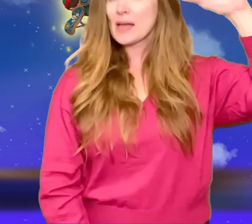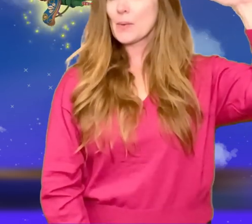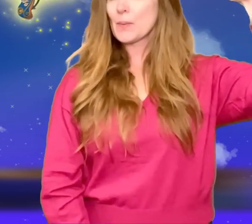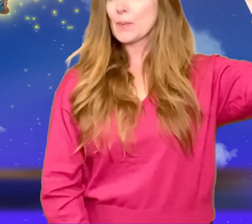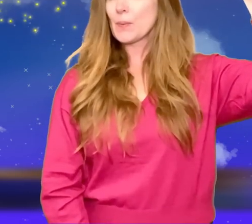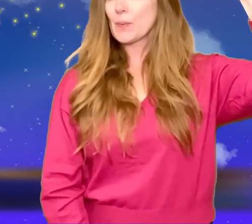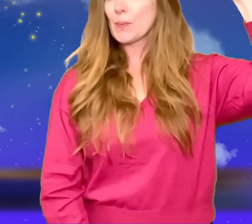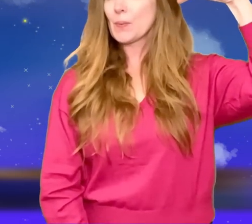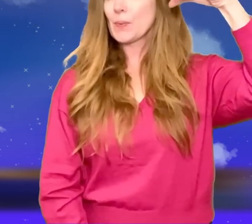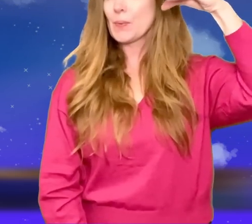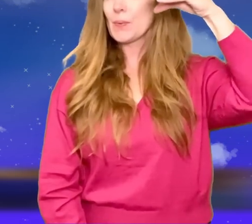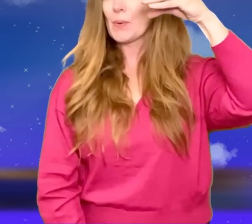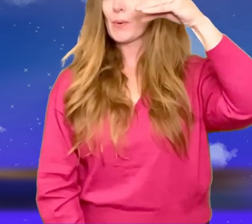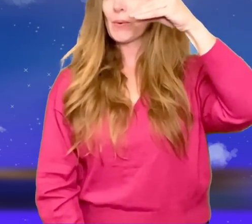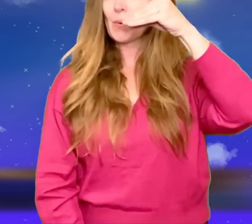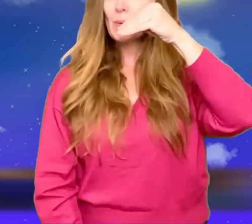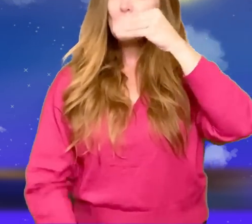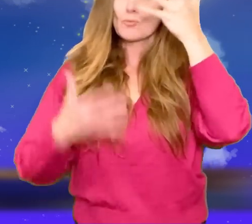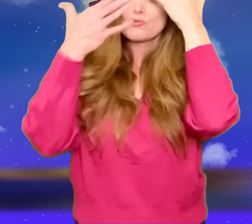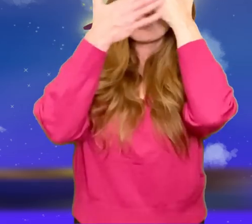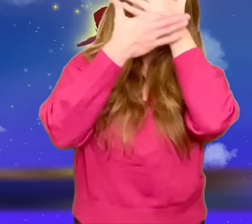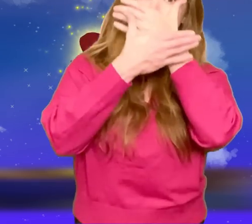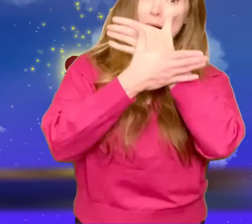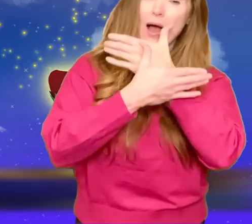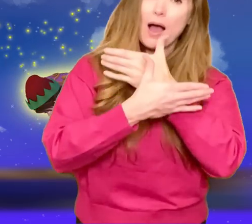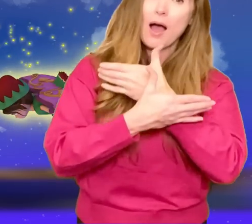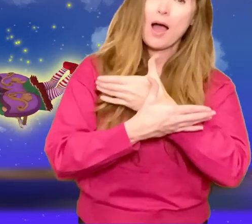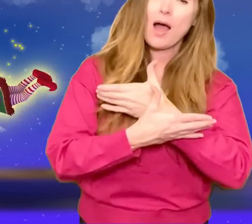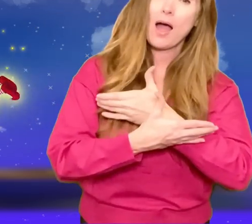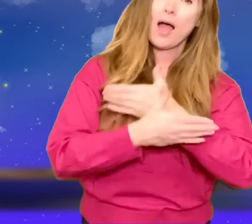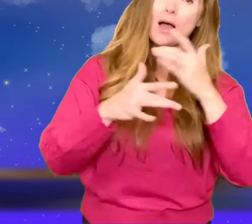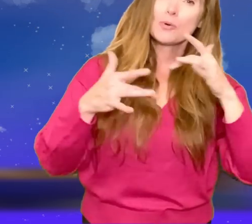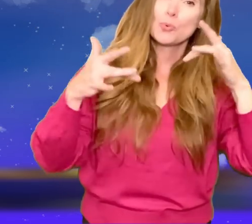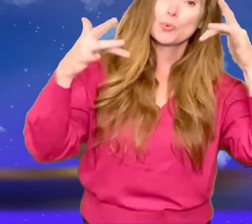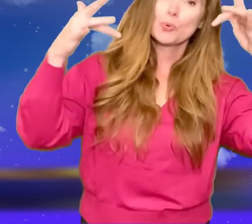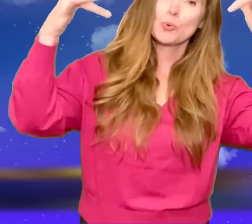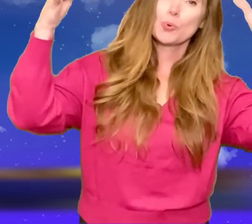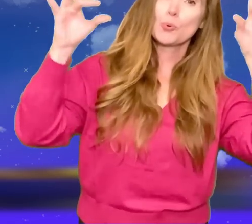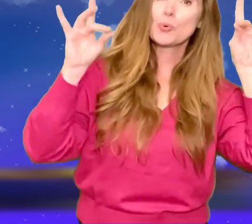nothing shines upon then you